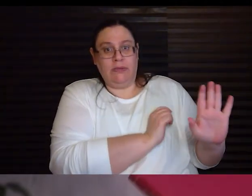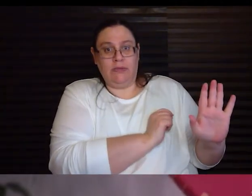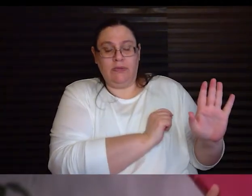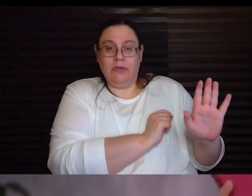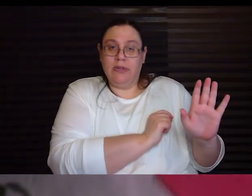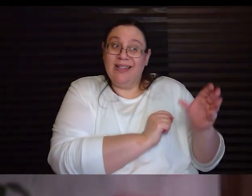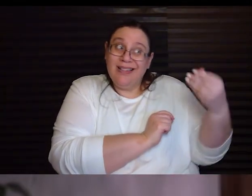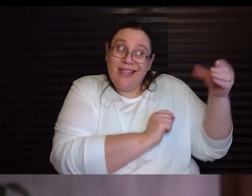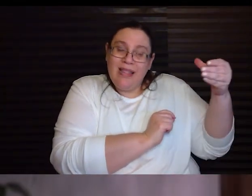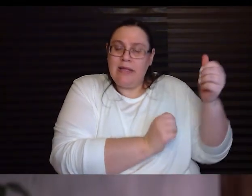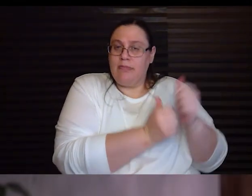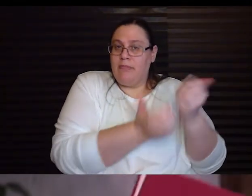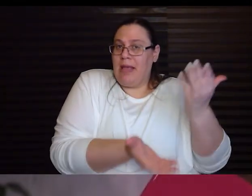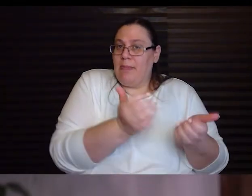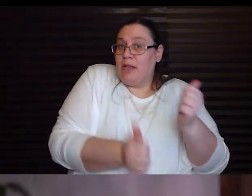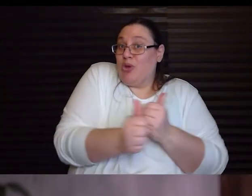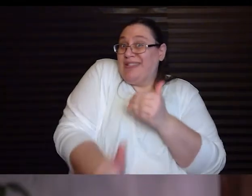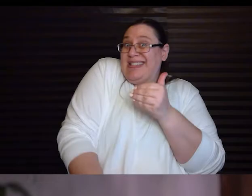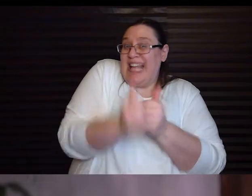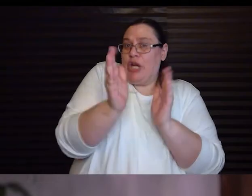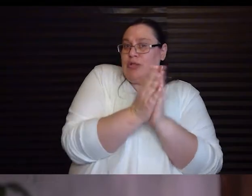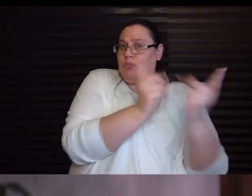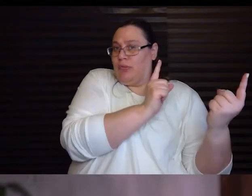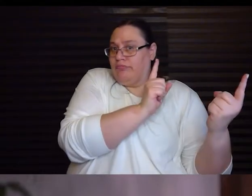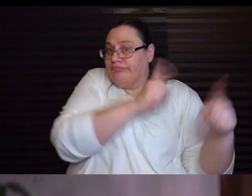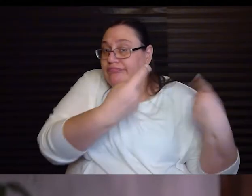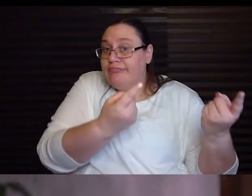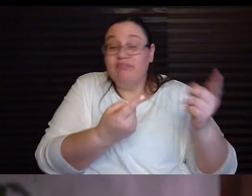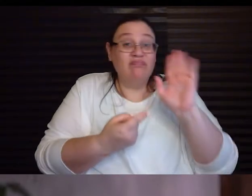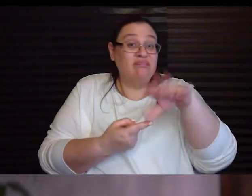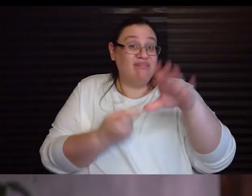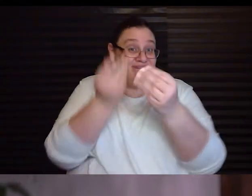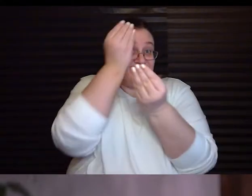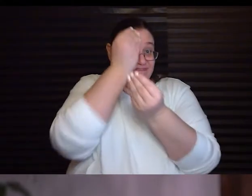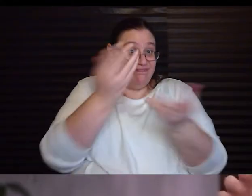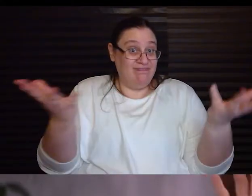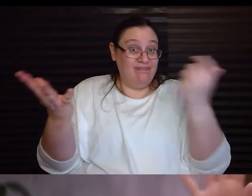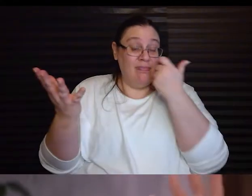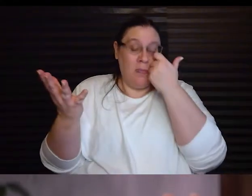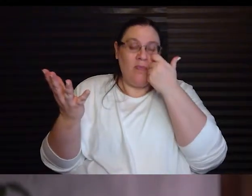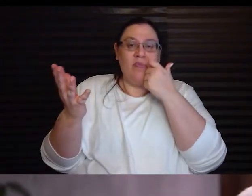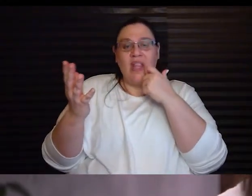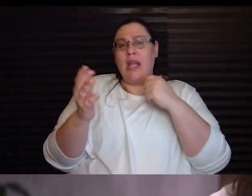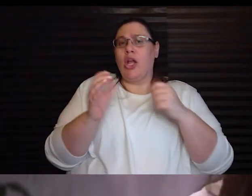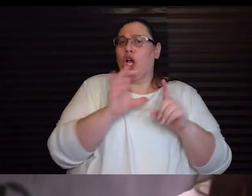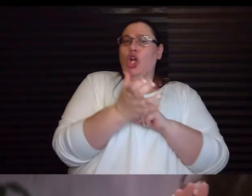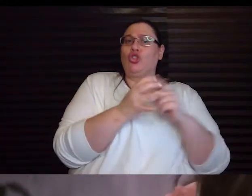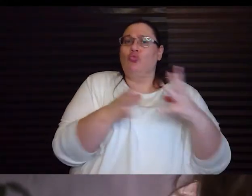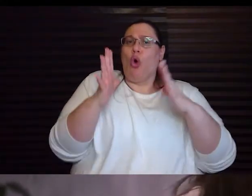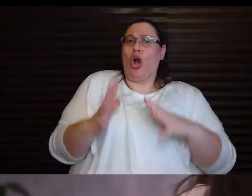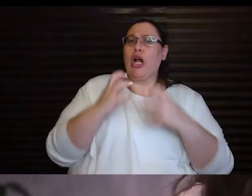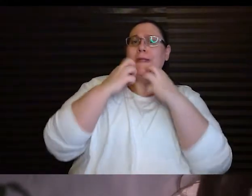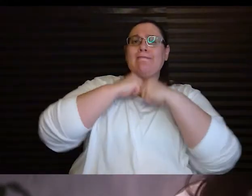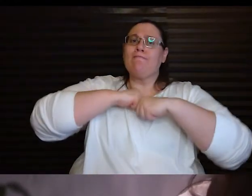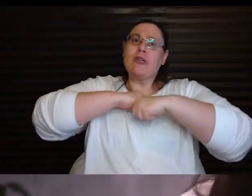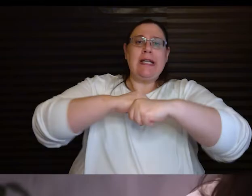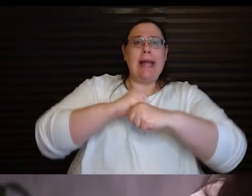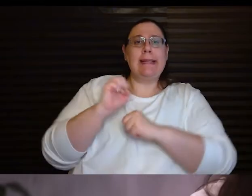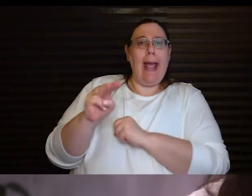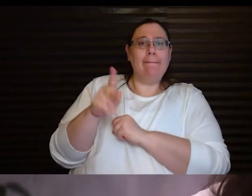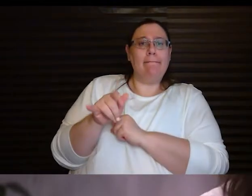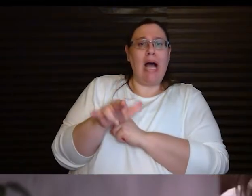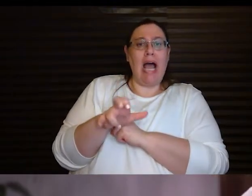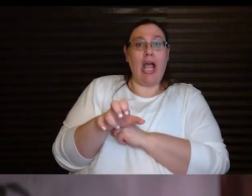be the most dangerous book of all. And by the way, these culture warriors, these protectors of